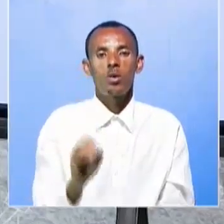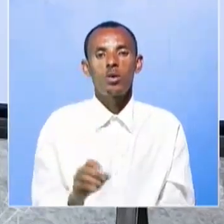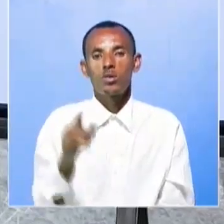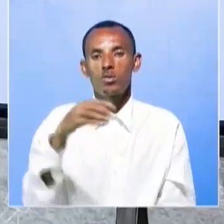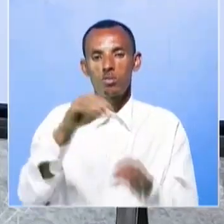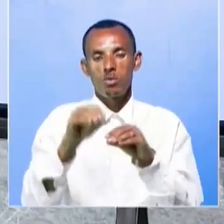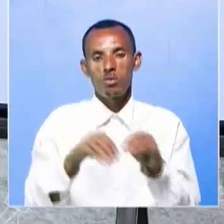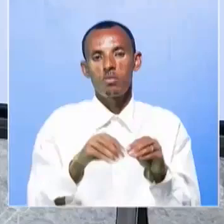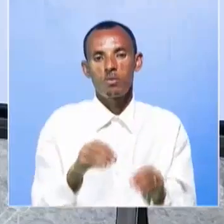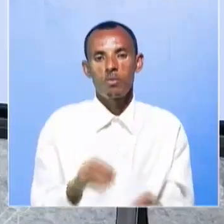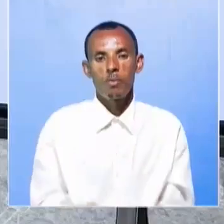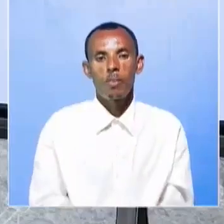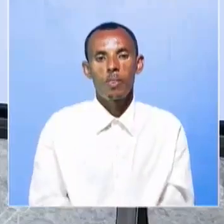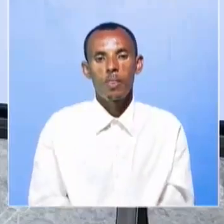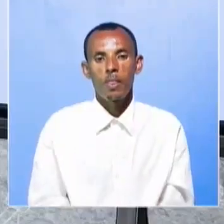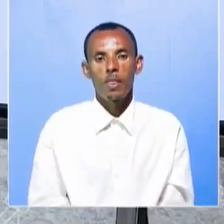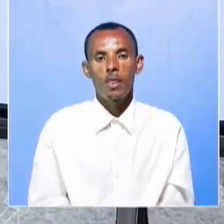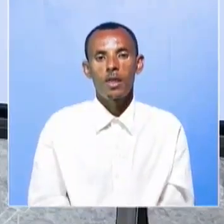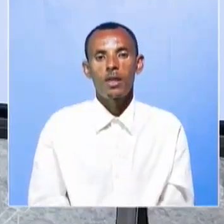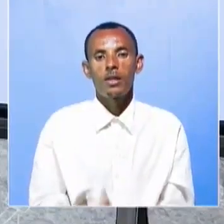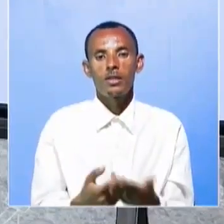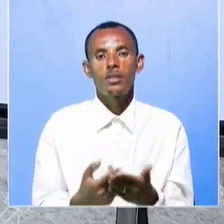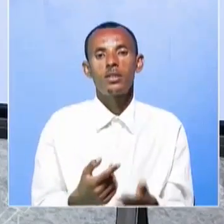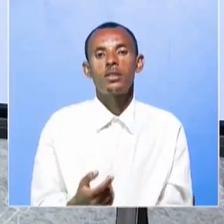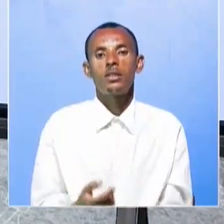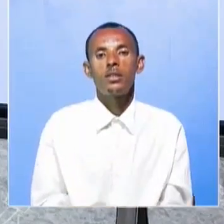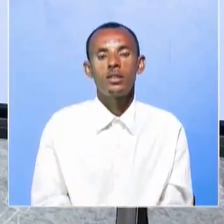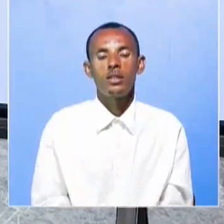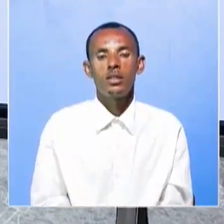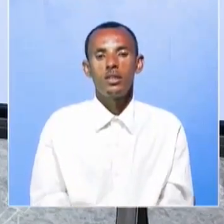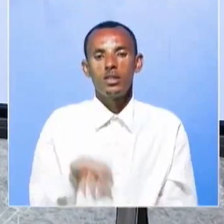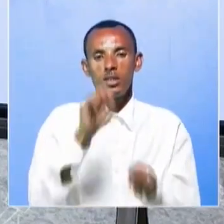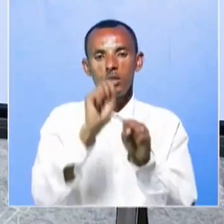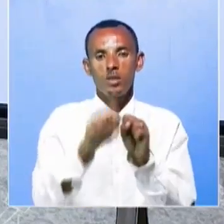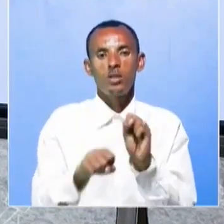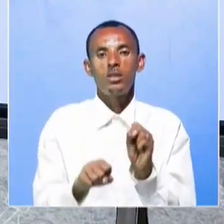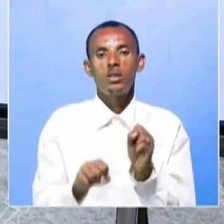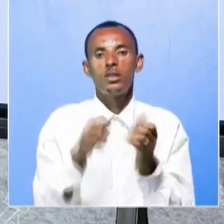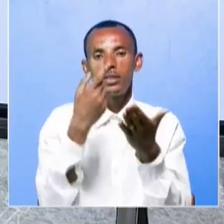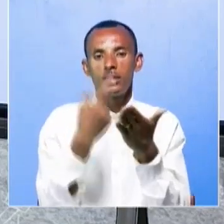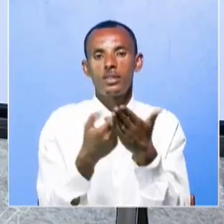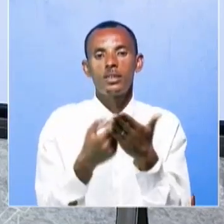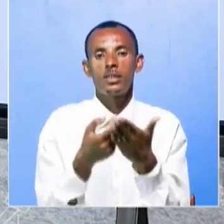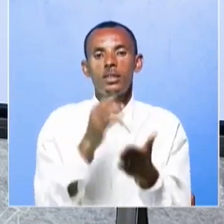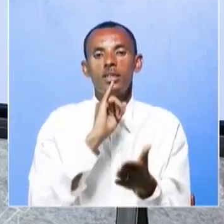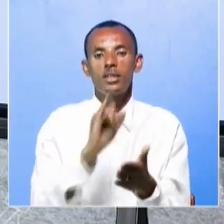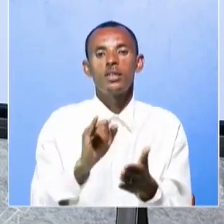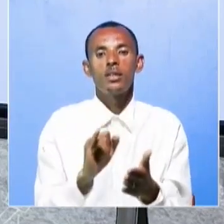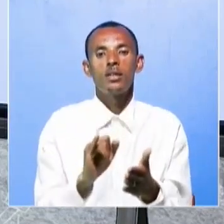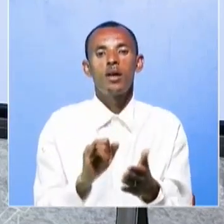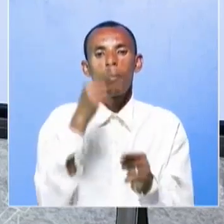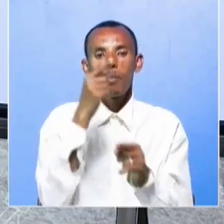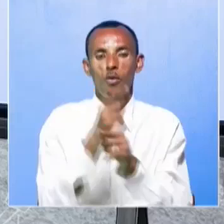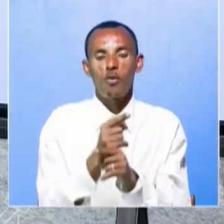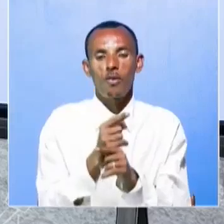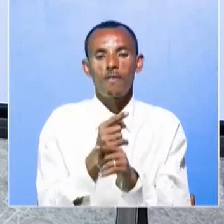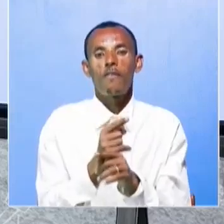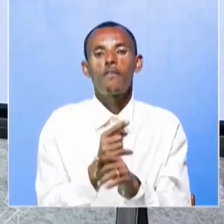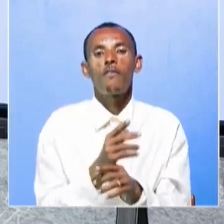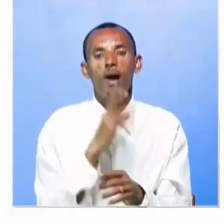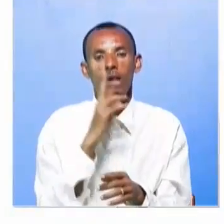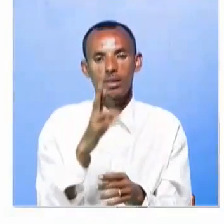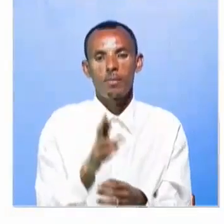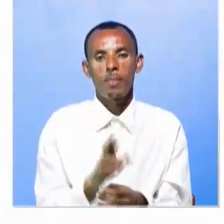the way this is going, right? So this is a proved fact